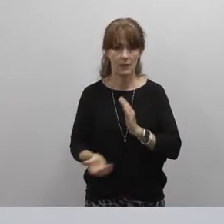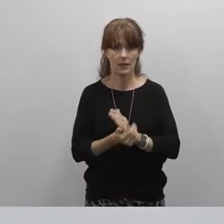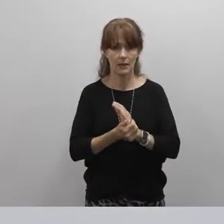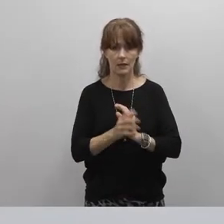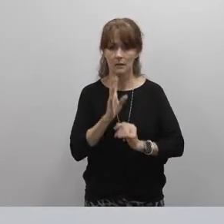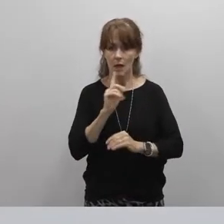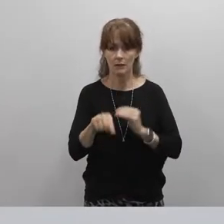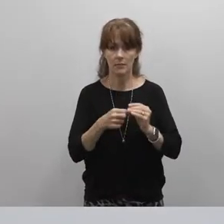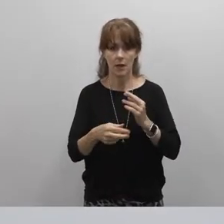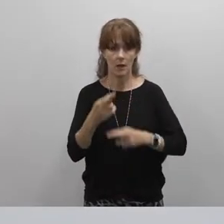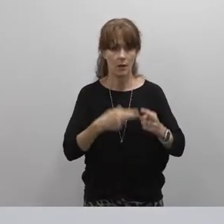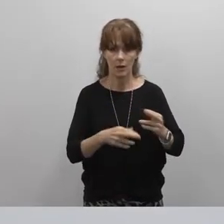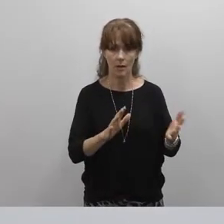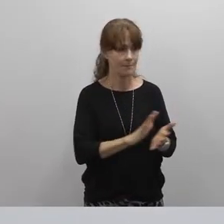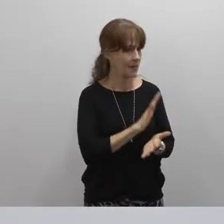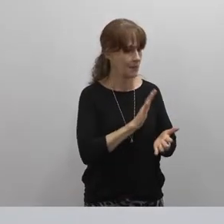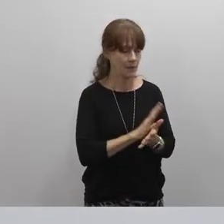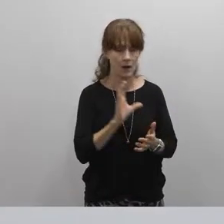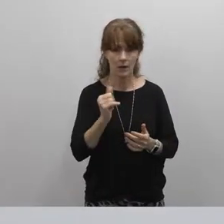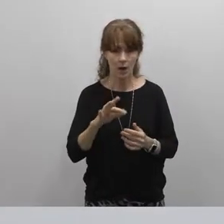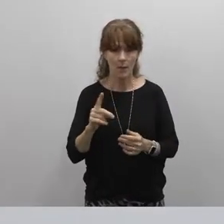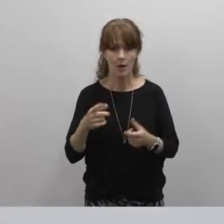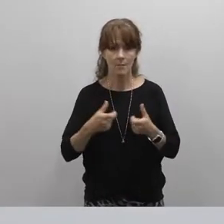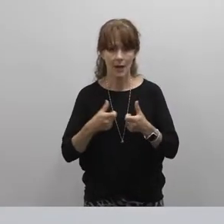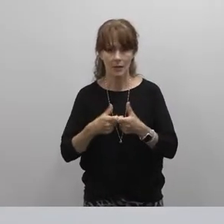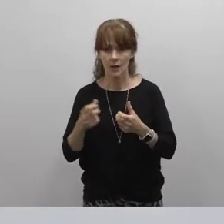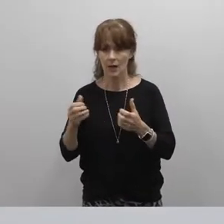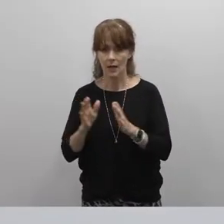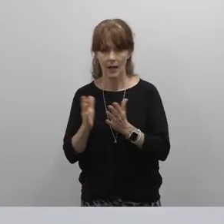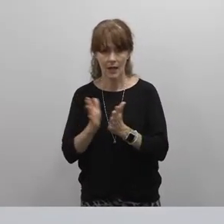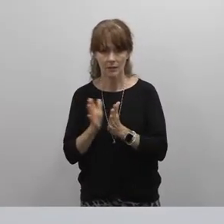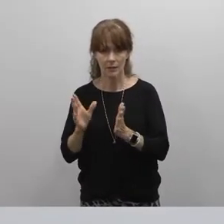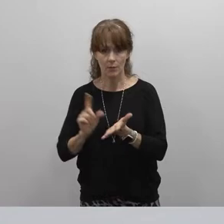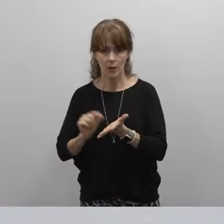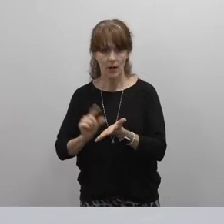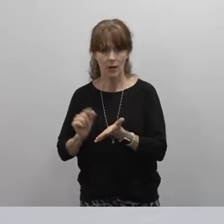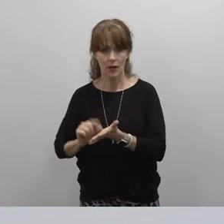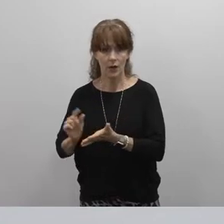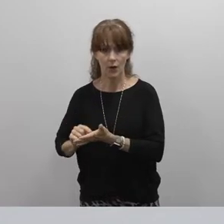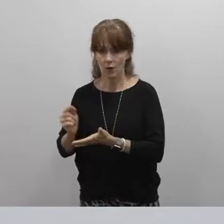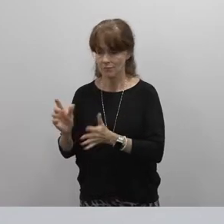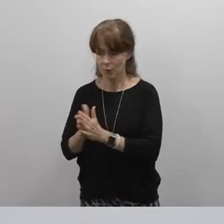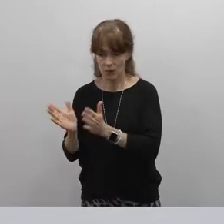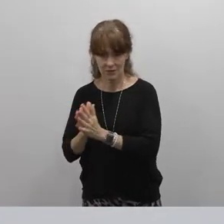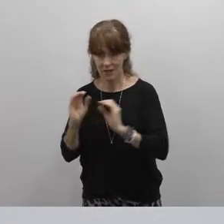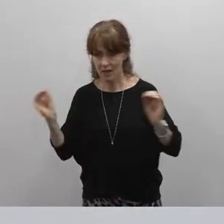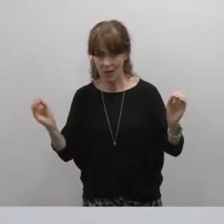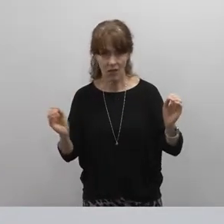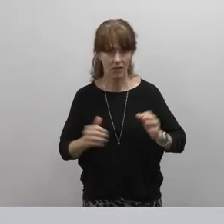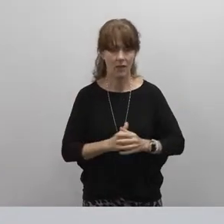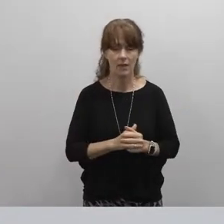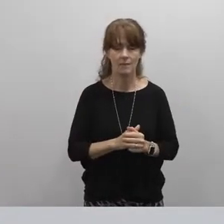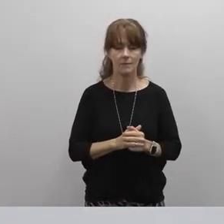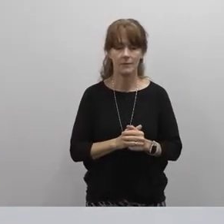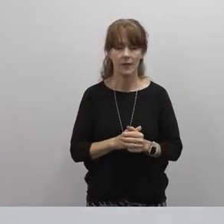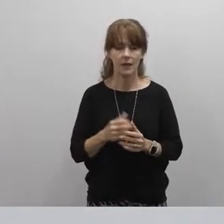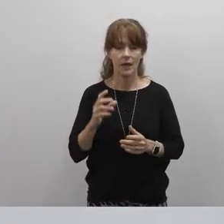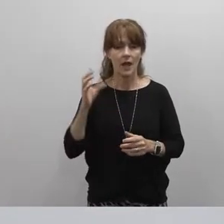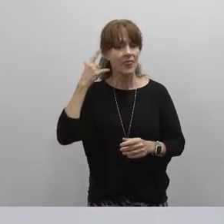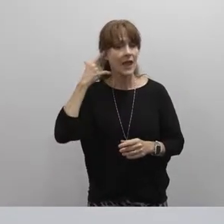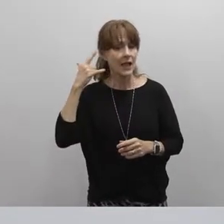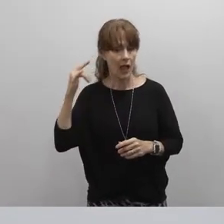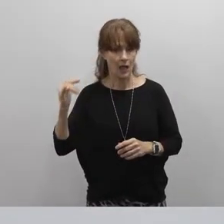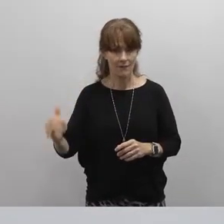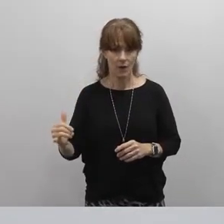recycling. Not paper, not cardboard, batteries, electronics, books, printer cartridges, only to name a few. And just for context, the